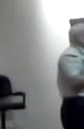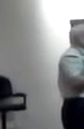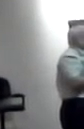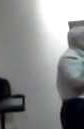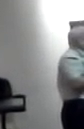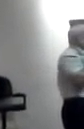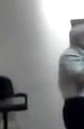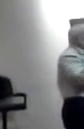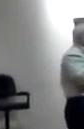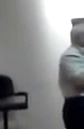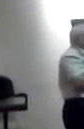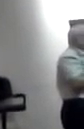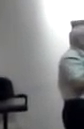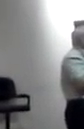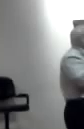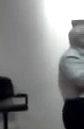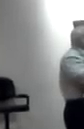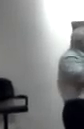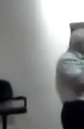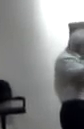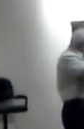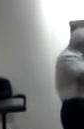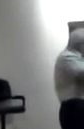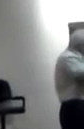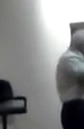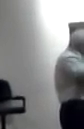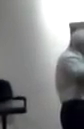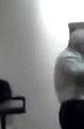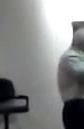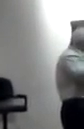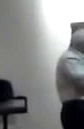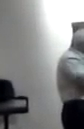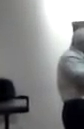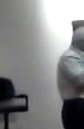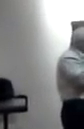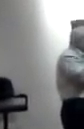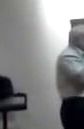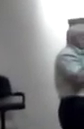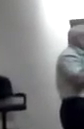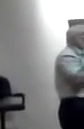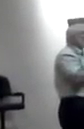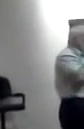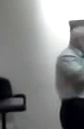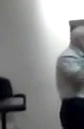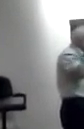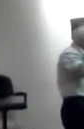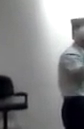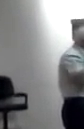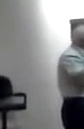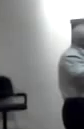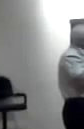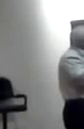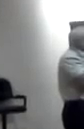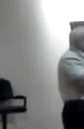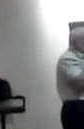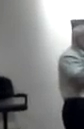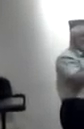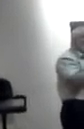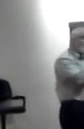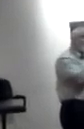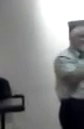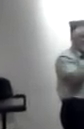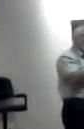He says, conduct yourselves wisely towards outsiders, making the most of the time. Let your speech always be gracious, seasoned with salt, so that you may